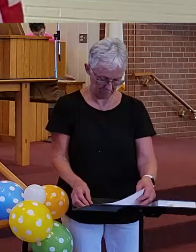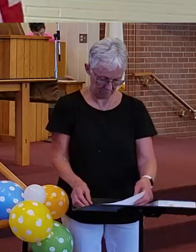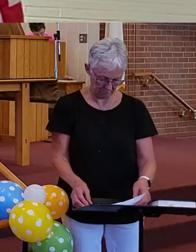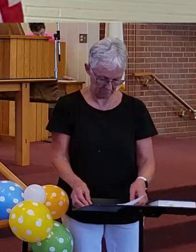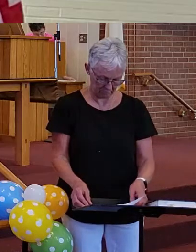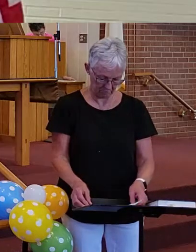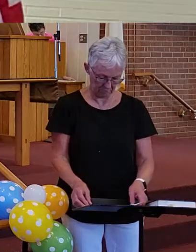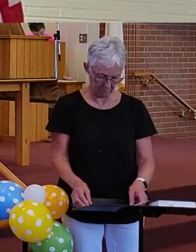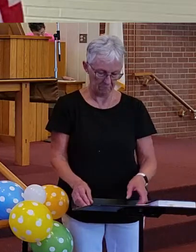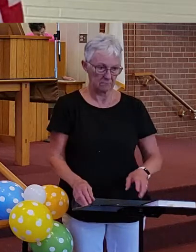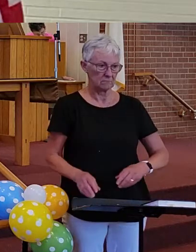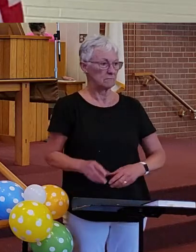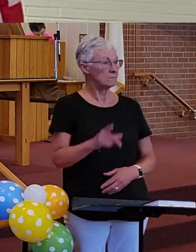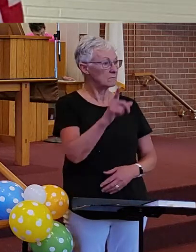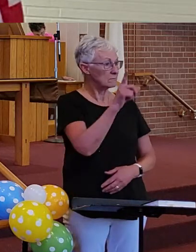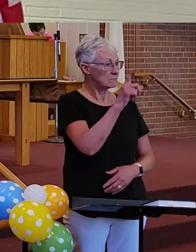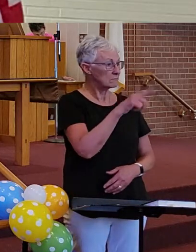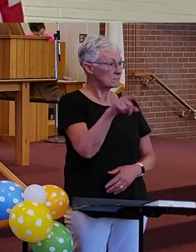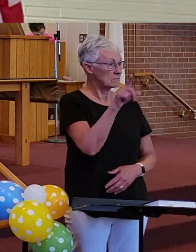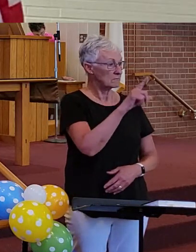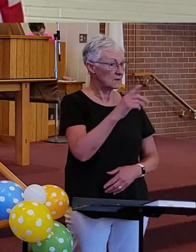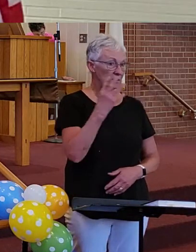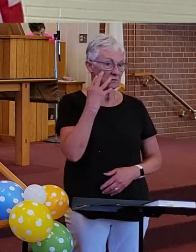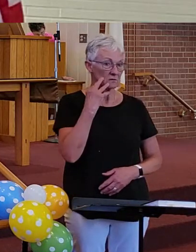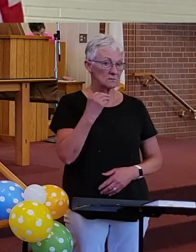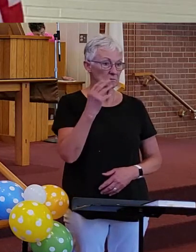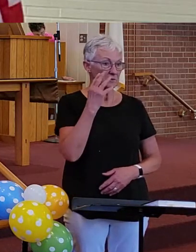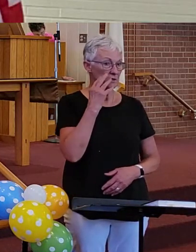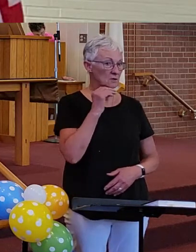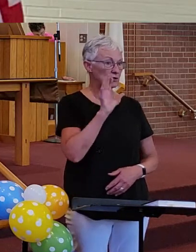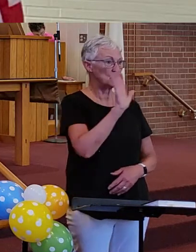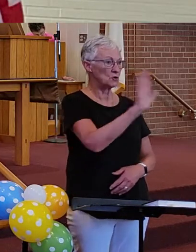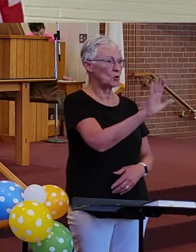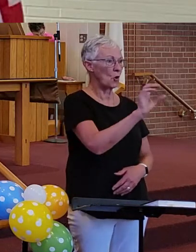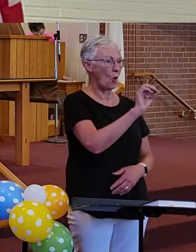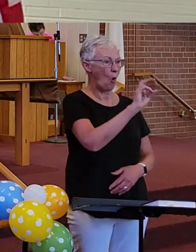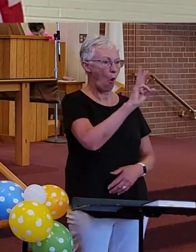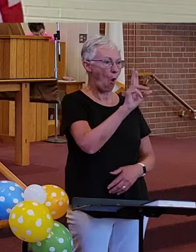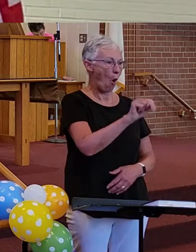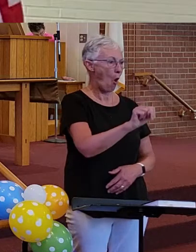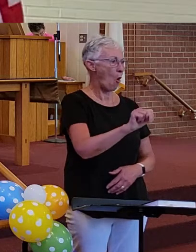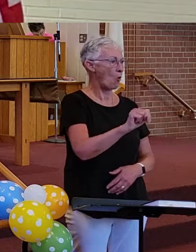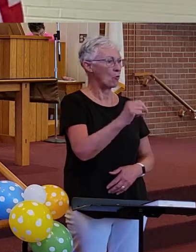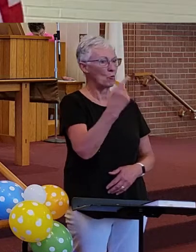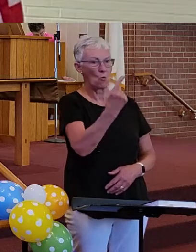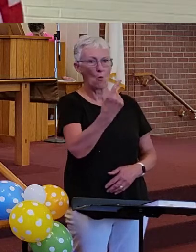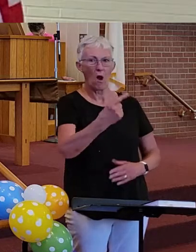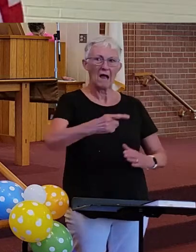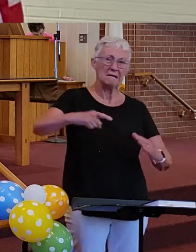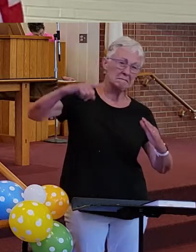Have you ever had your own mountaintop experience?